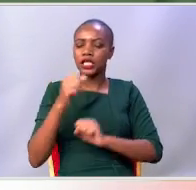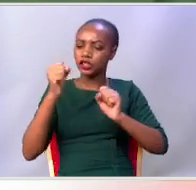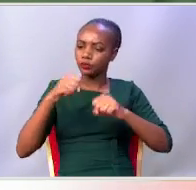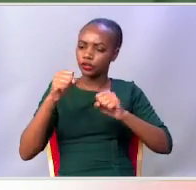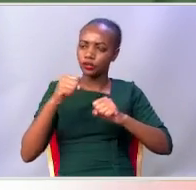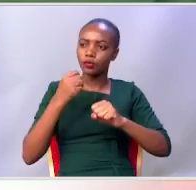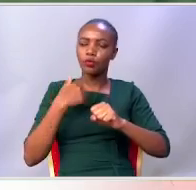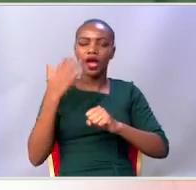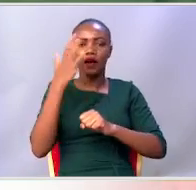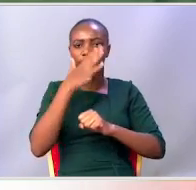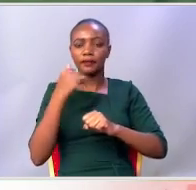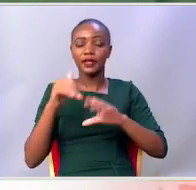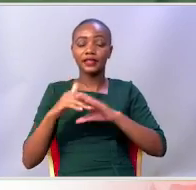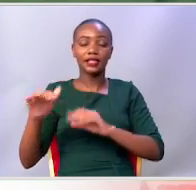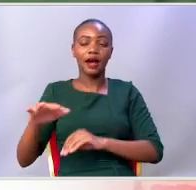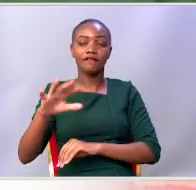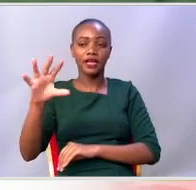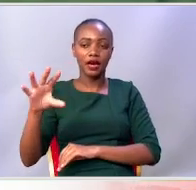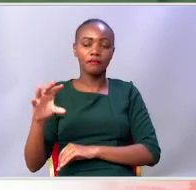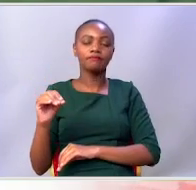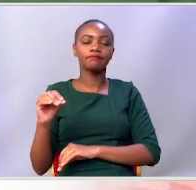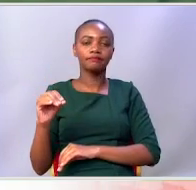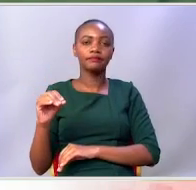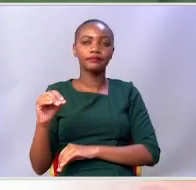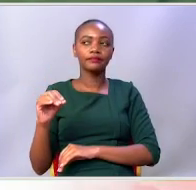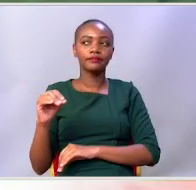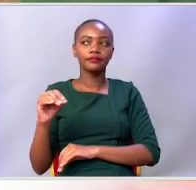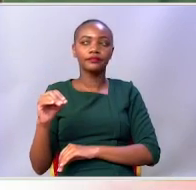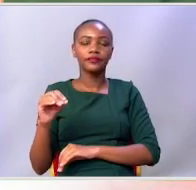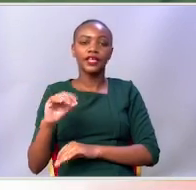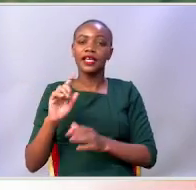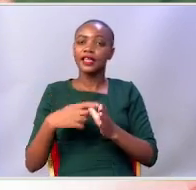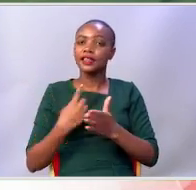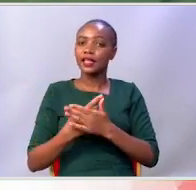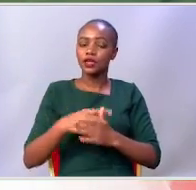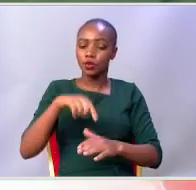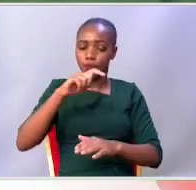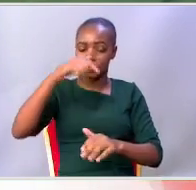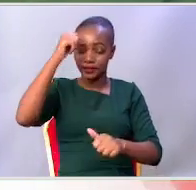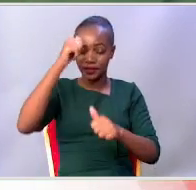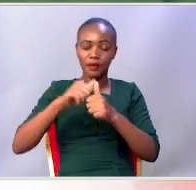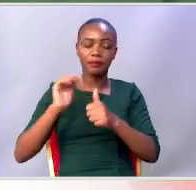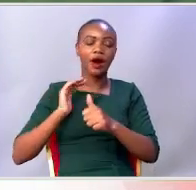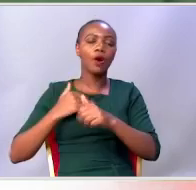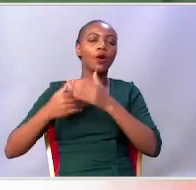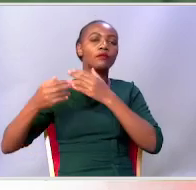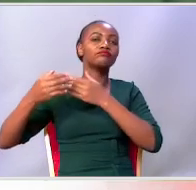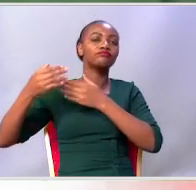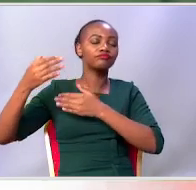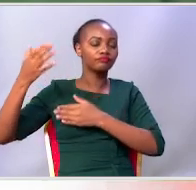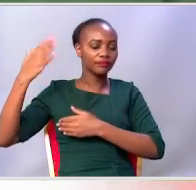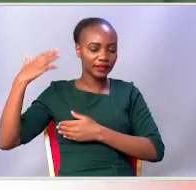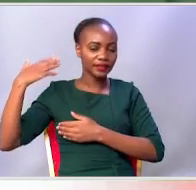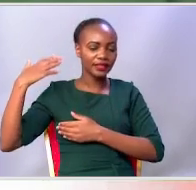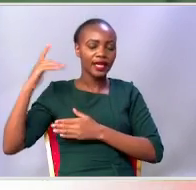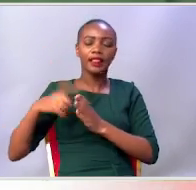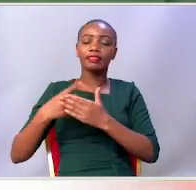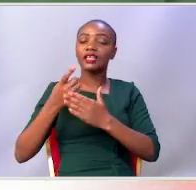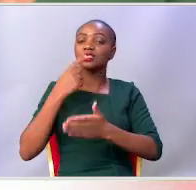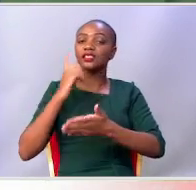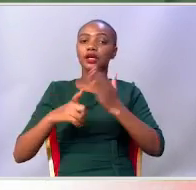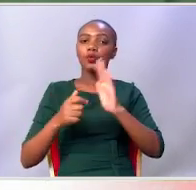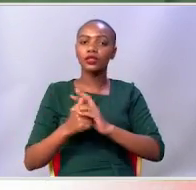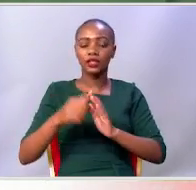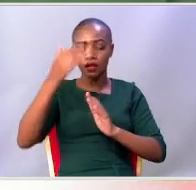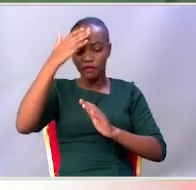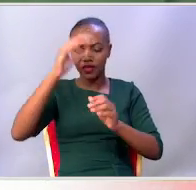up with the best in Africa. How we are going to remember our past. There are those who say,